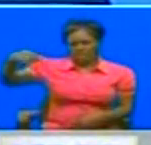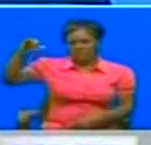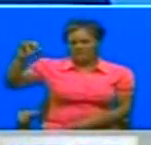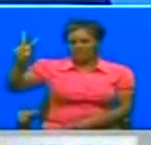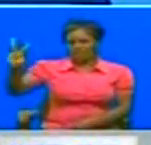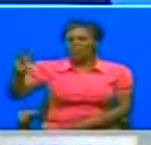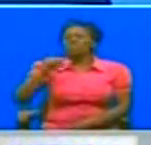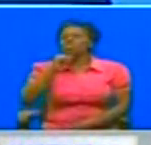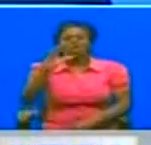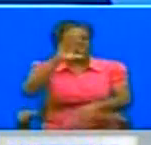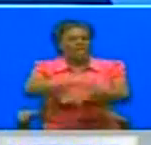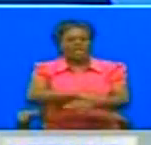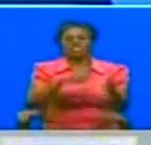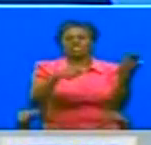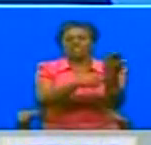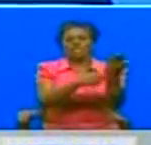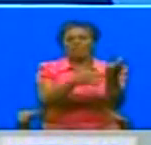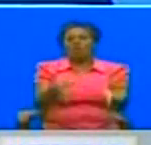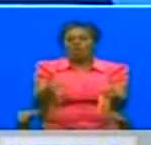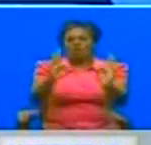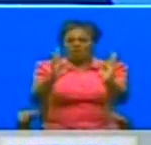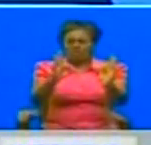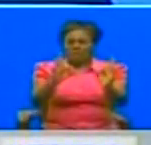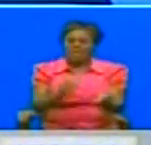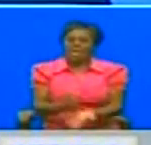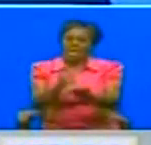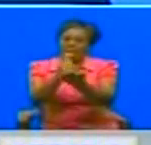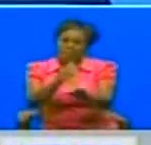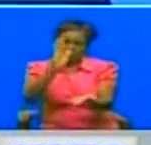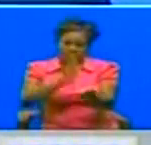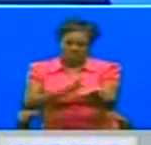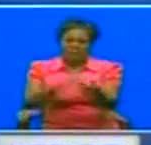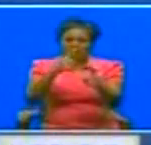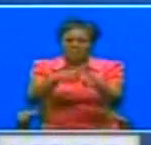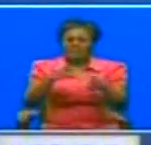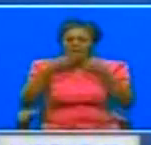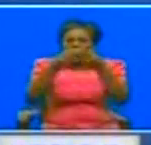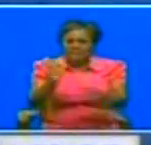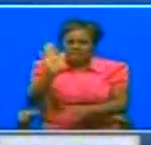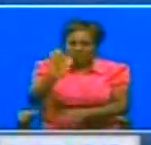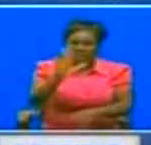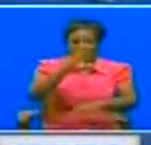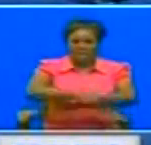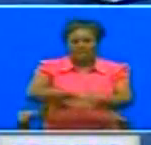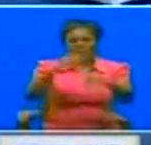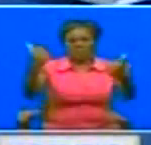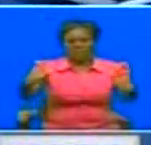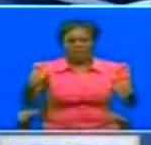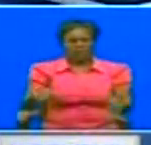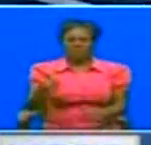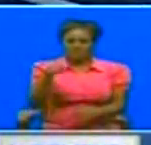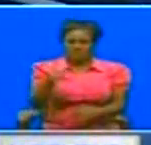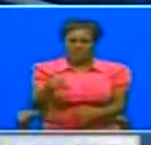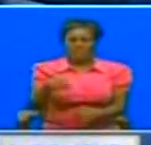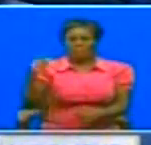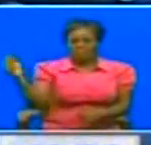to their names. We have offered help, we have offered suggestions, but we have received no response. All right, and this is 2 months down the